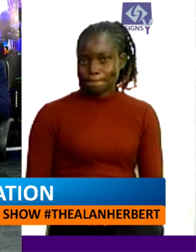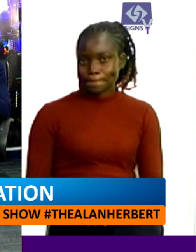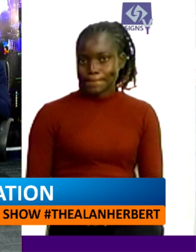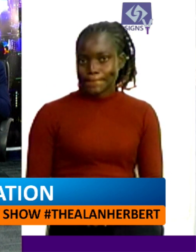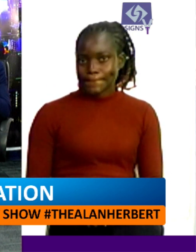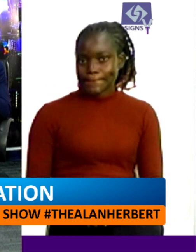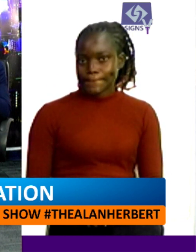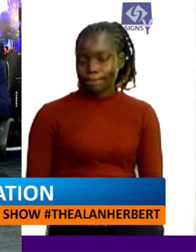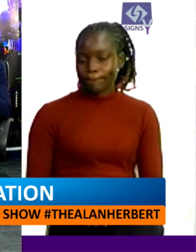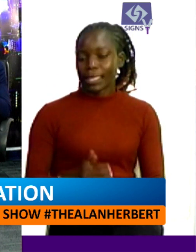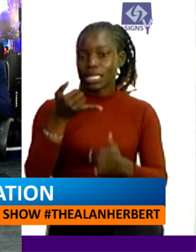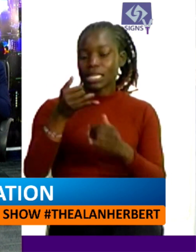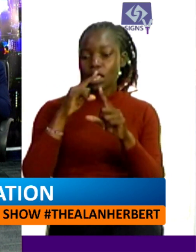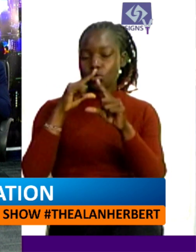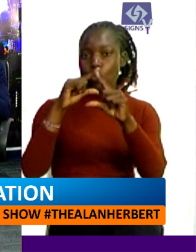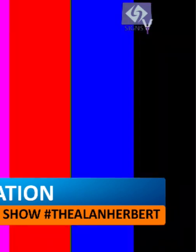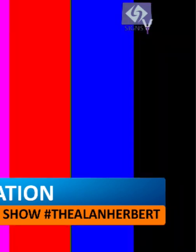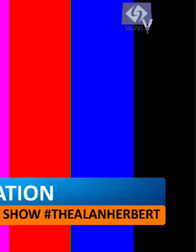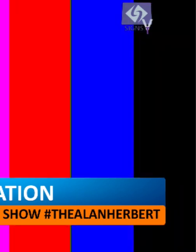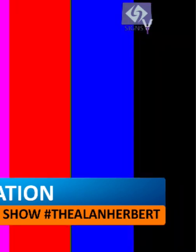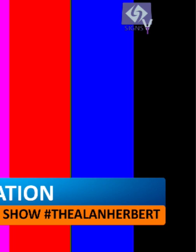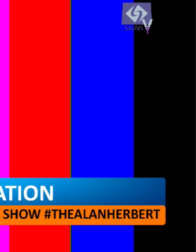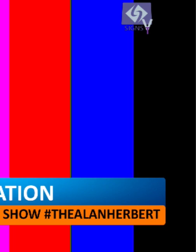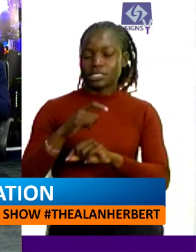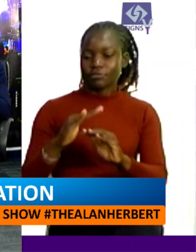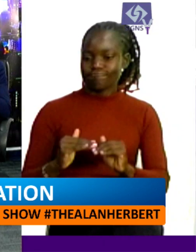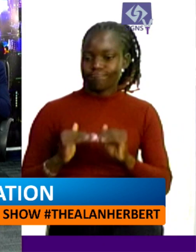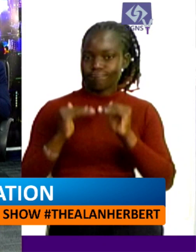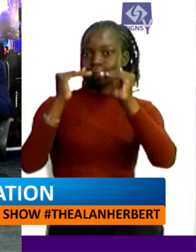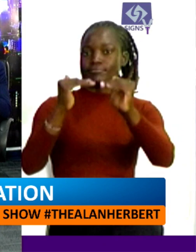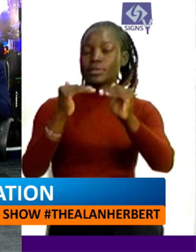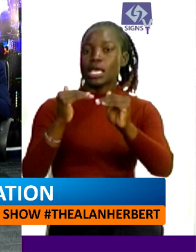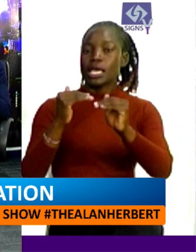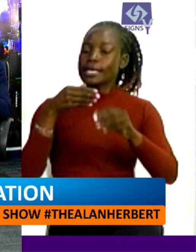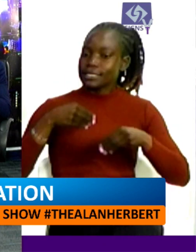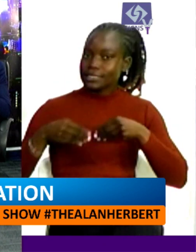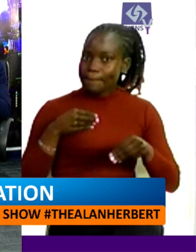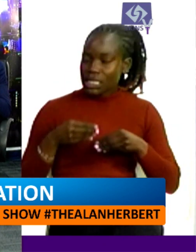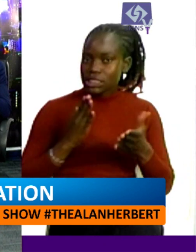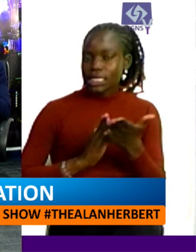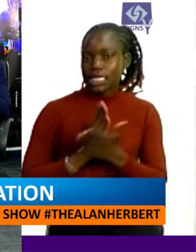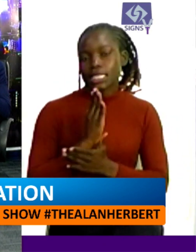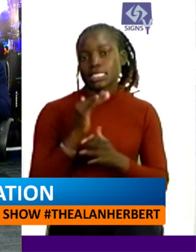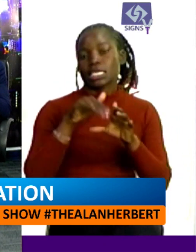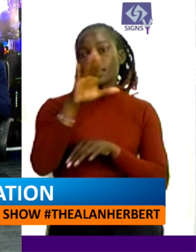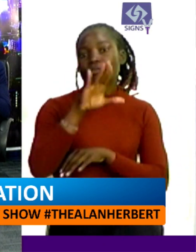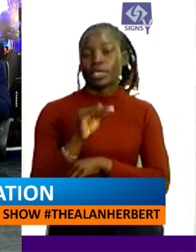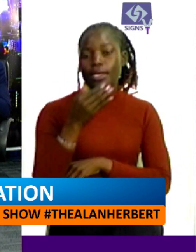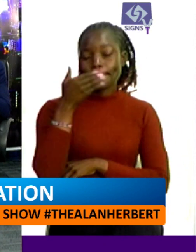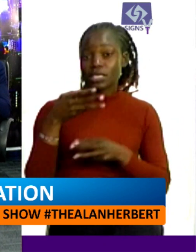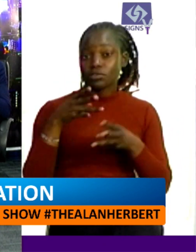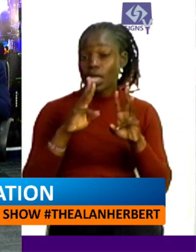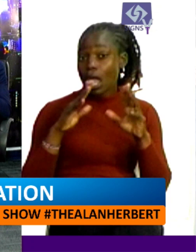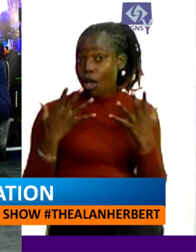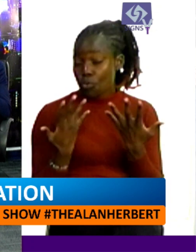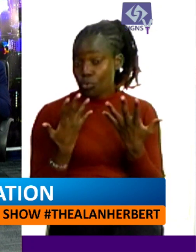My last word is that we need disability rights and inclusion in Africa, and the best way we can